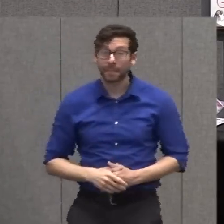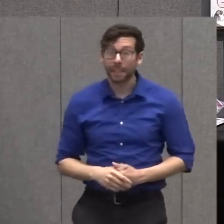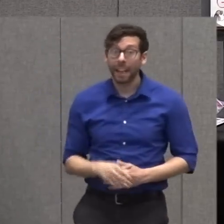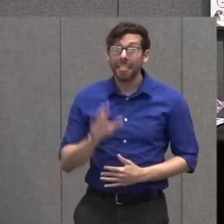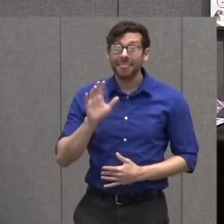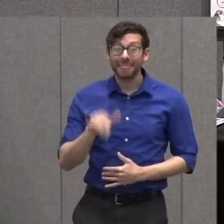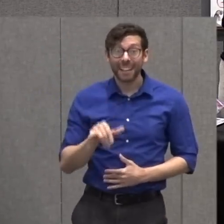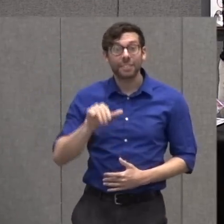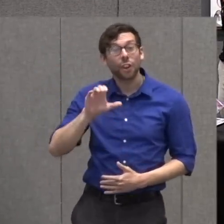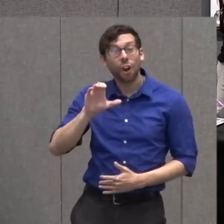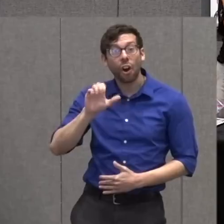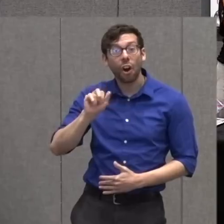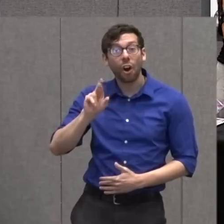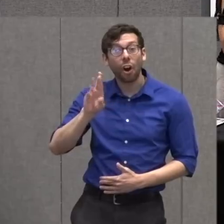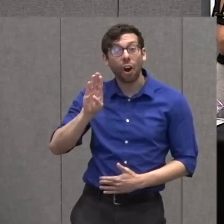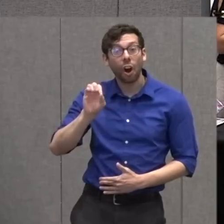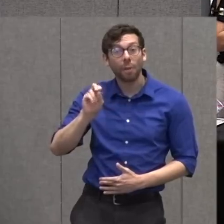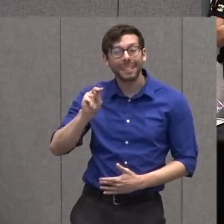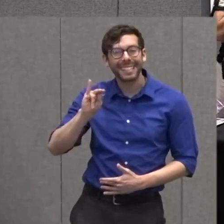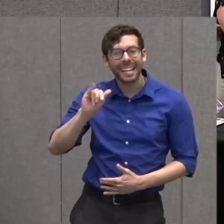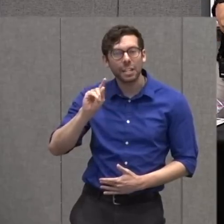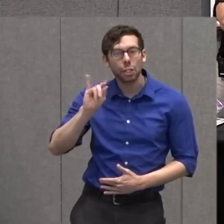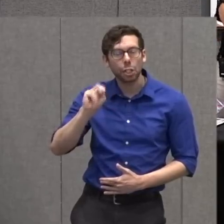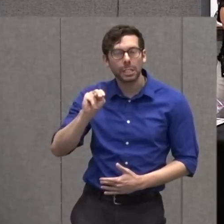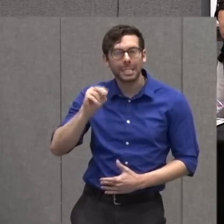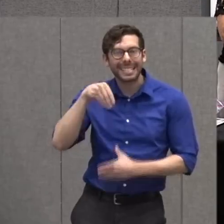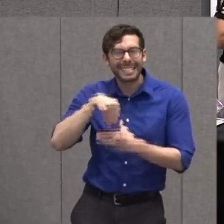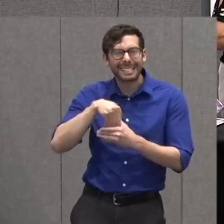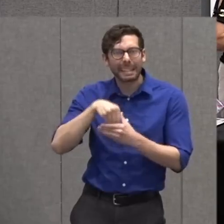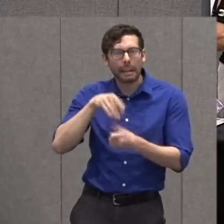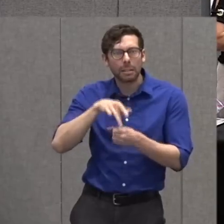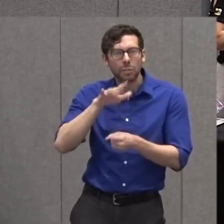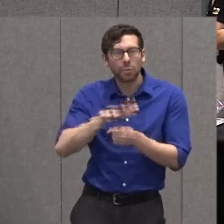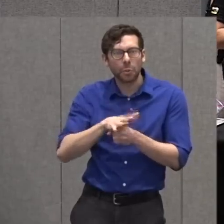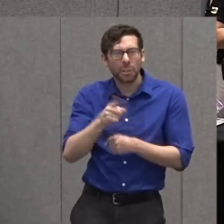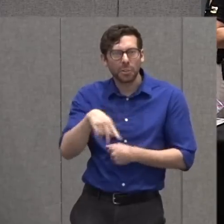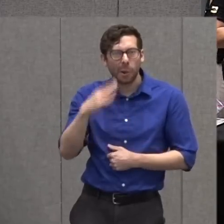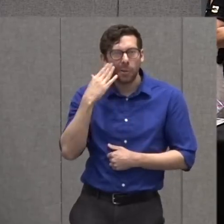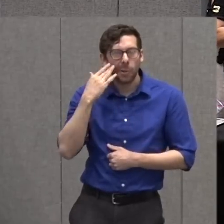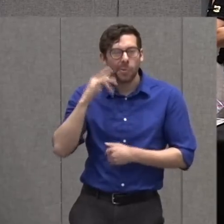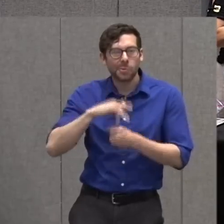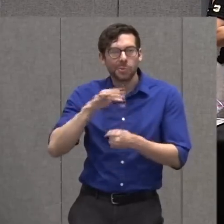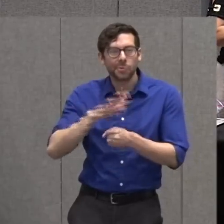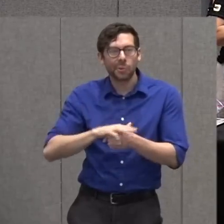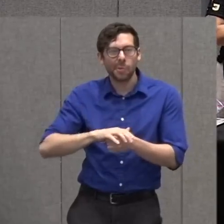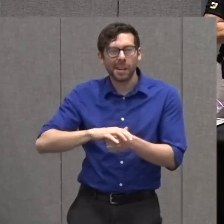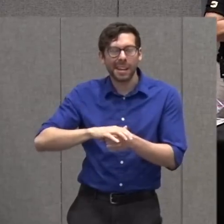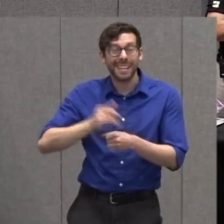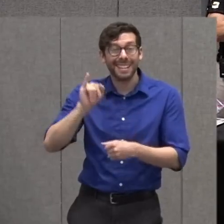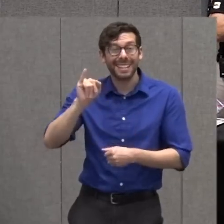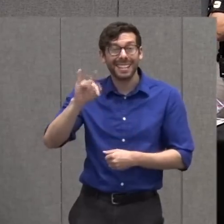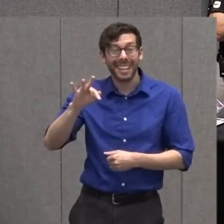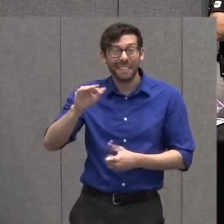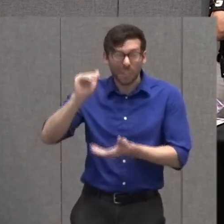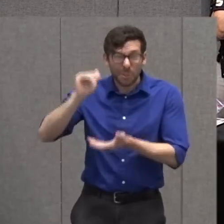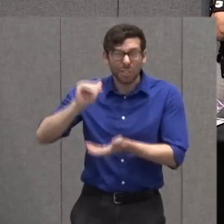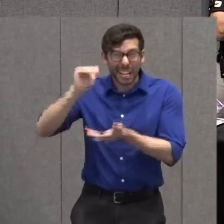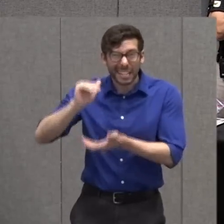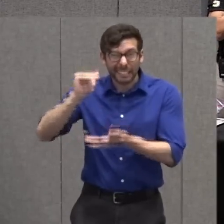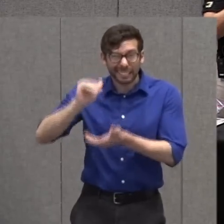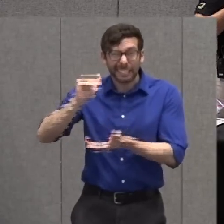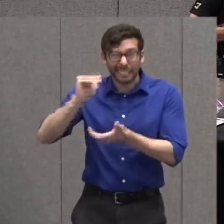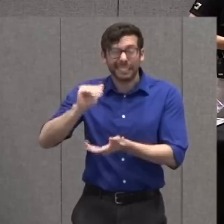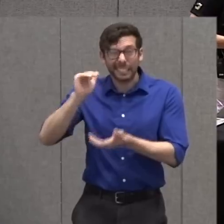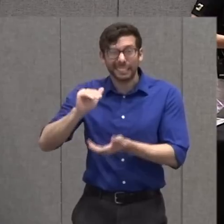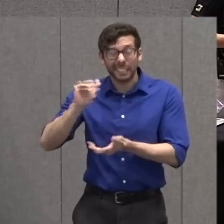the soda. The Oh. carbonation, have you ever shaken up a bottle of soda? Yeah, that my mom was not. What yeah, no, happens yeah, when it that makes a happens, big Miss